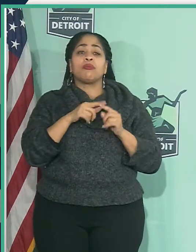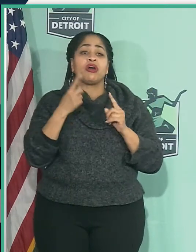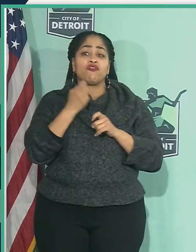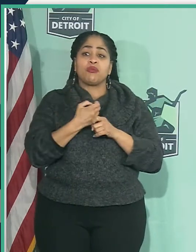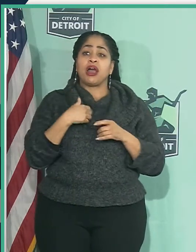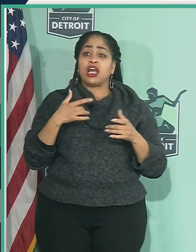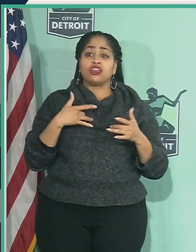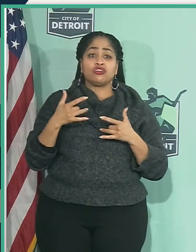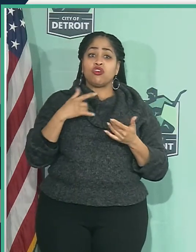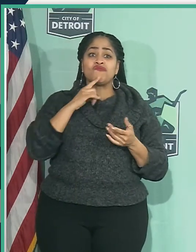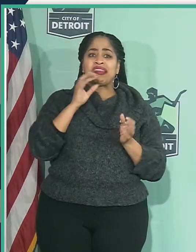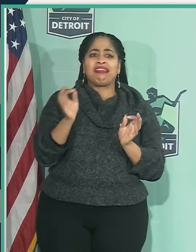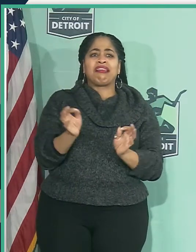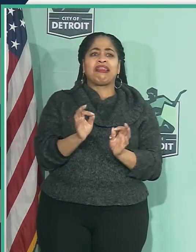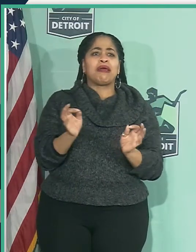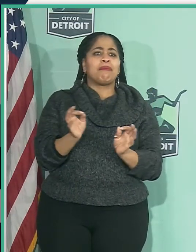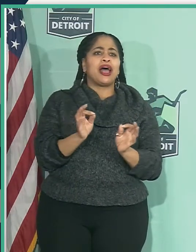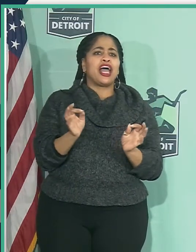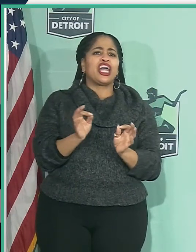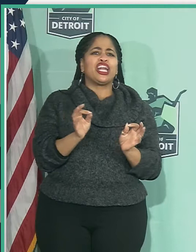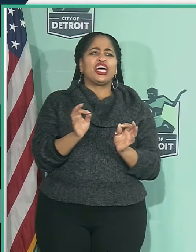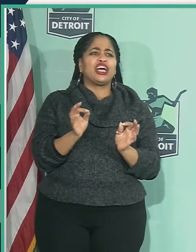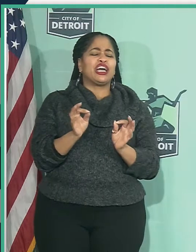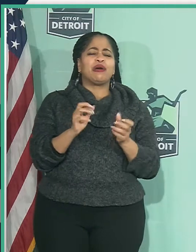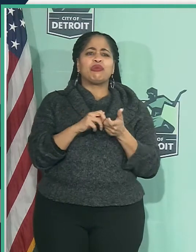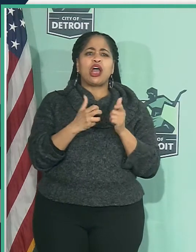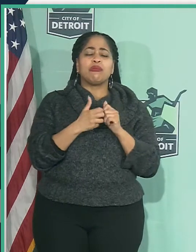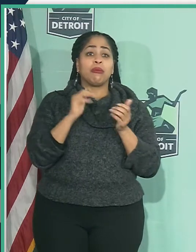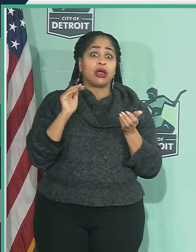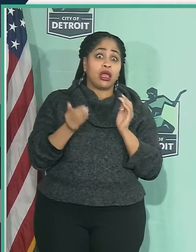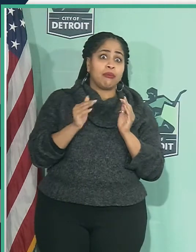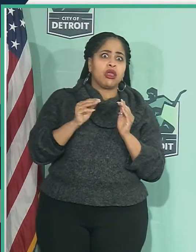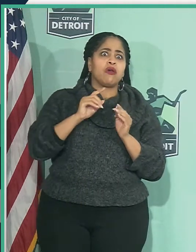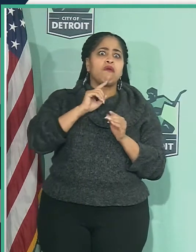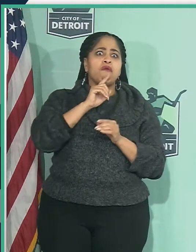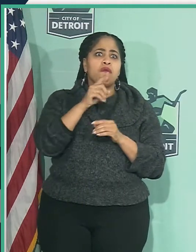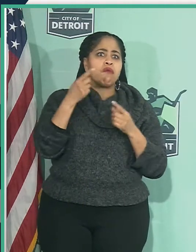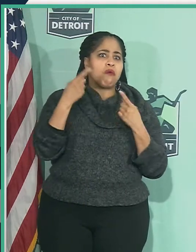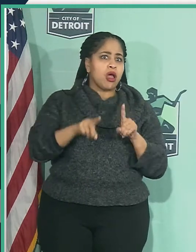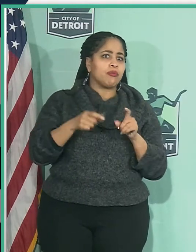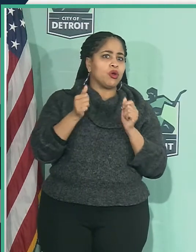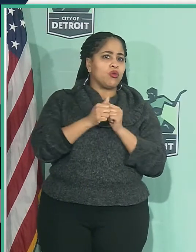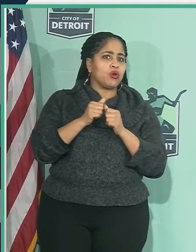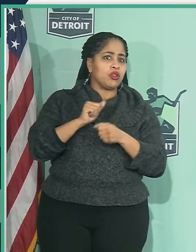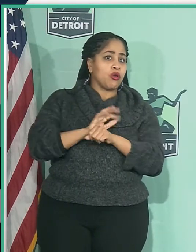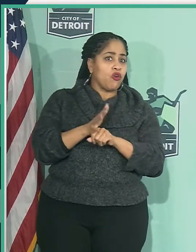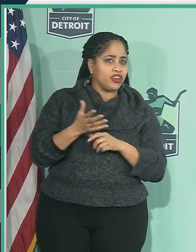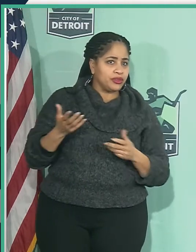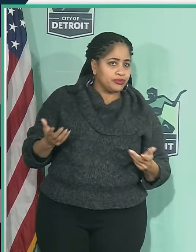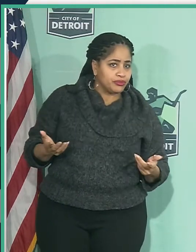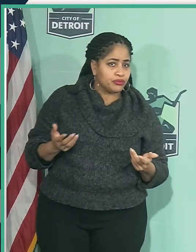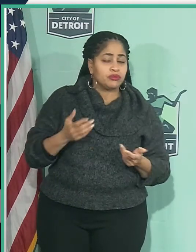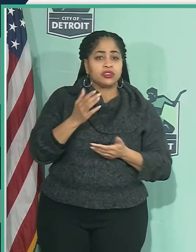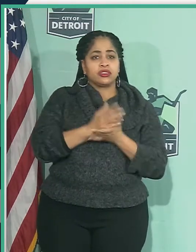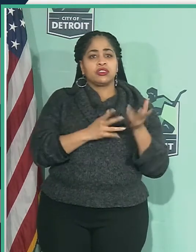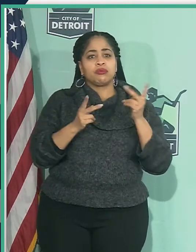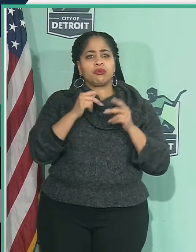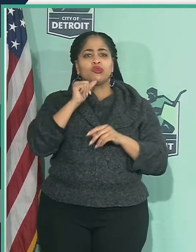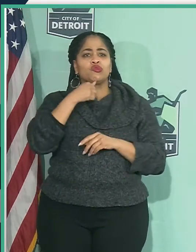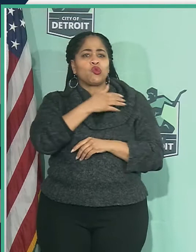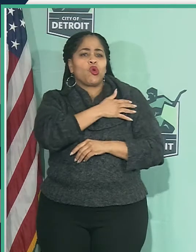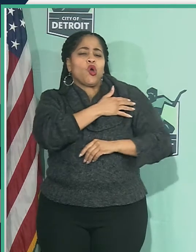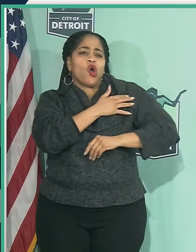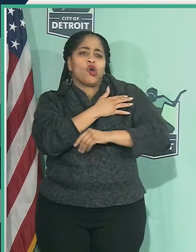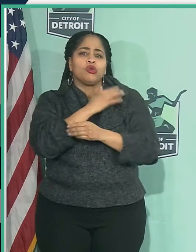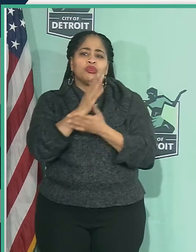I'm concerned, a very minor inconvenience compared to the deadly effect of getting COVID. So some people have a sore arm,